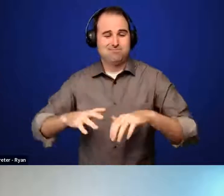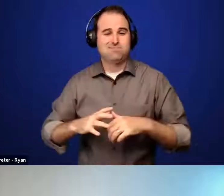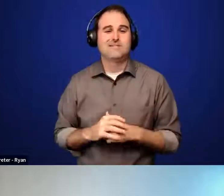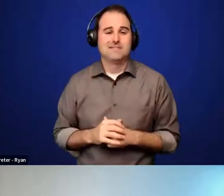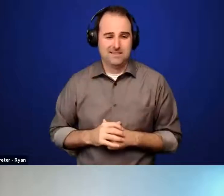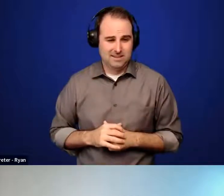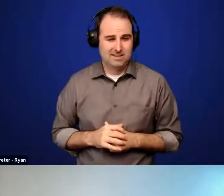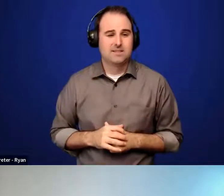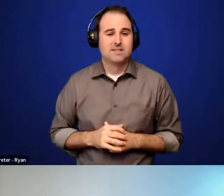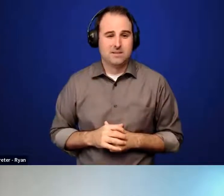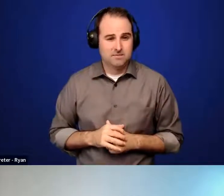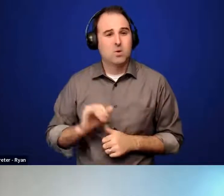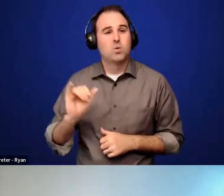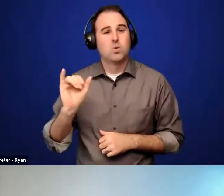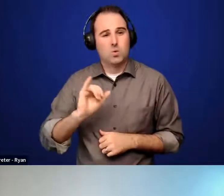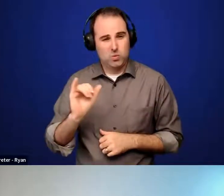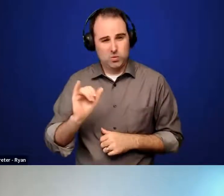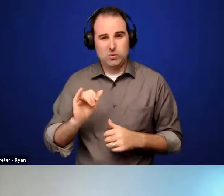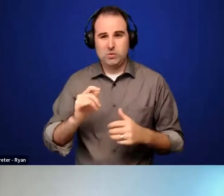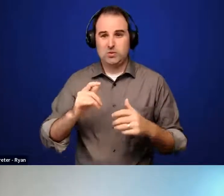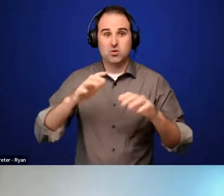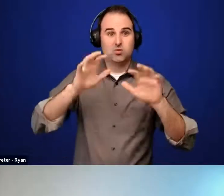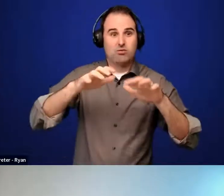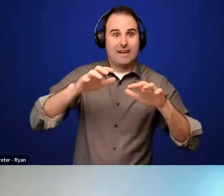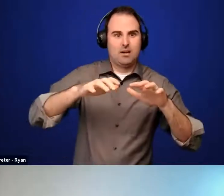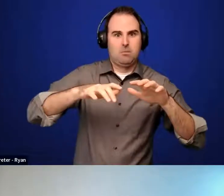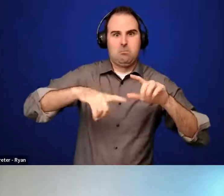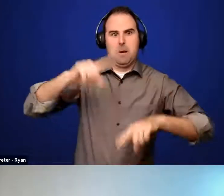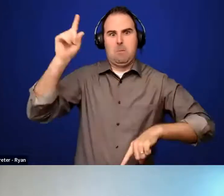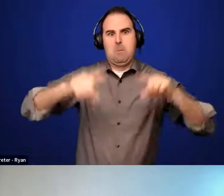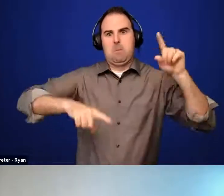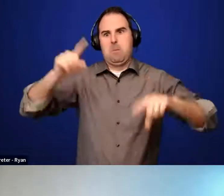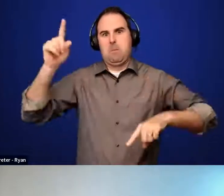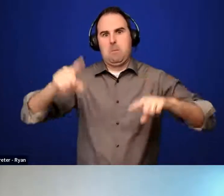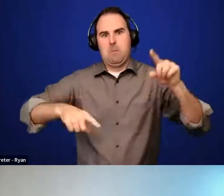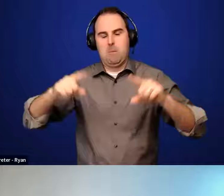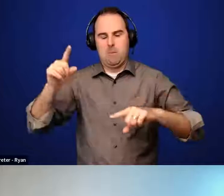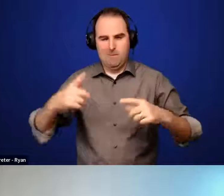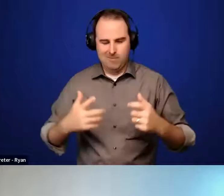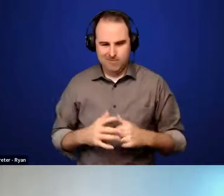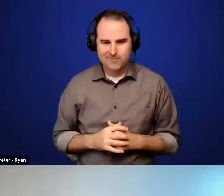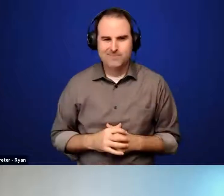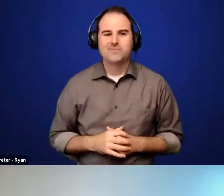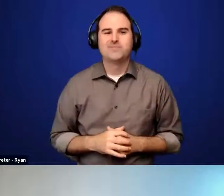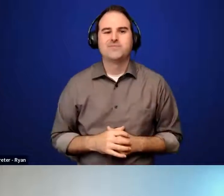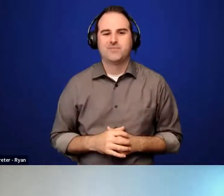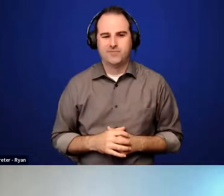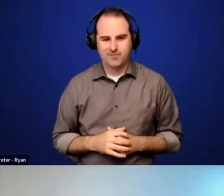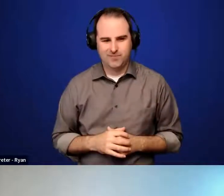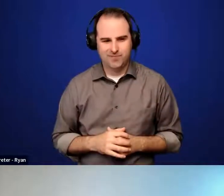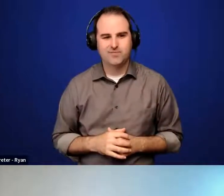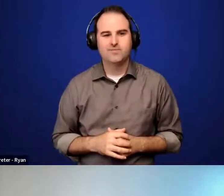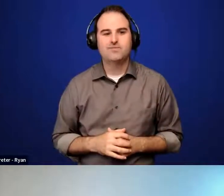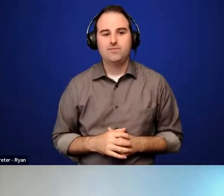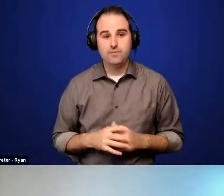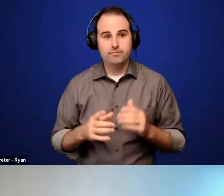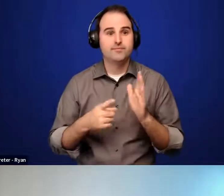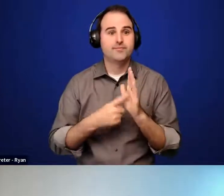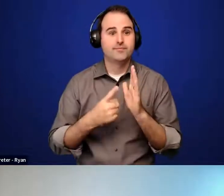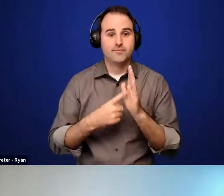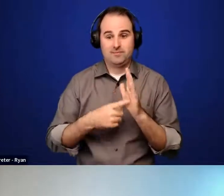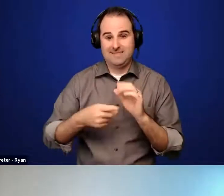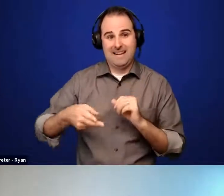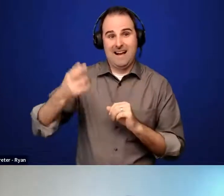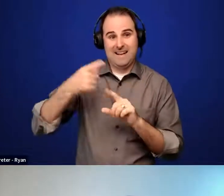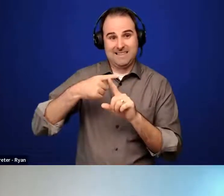and especially also variability of precipitation happening. We have increased high temperatures, and